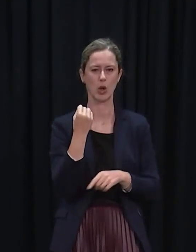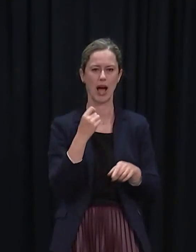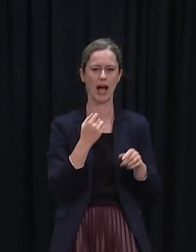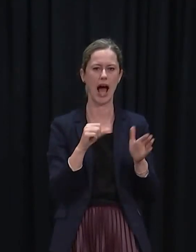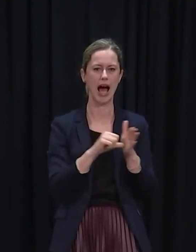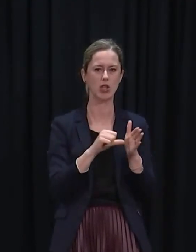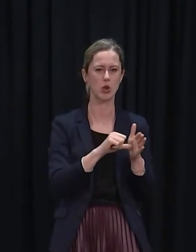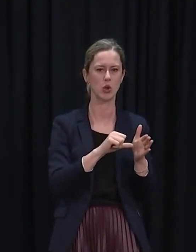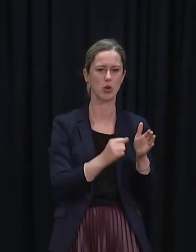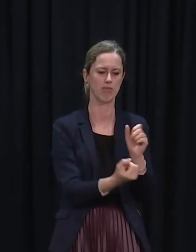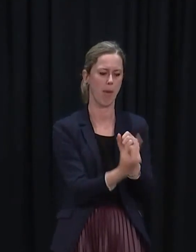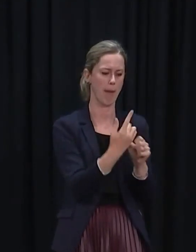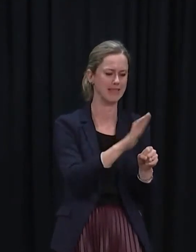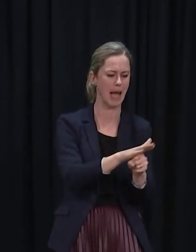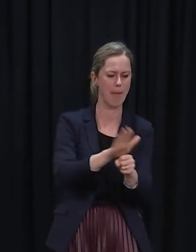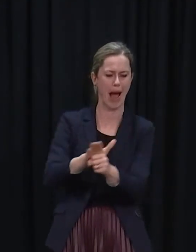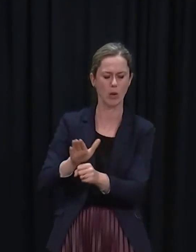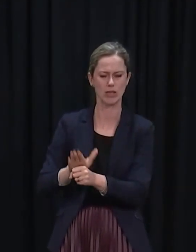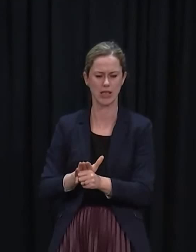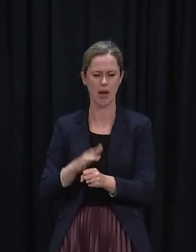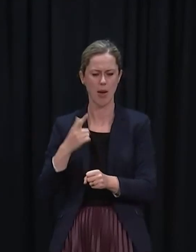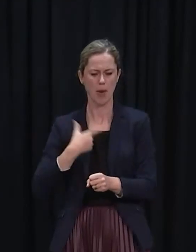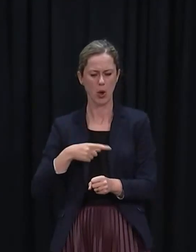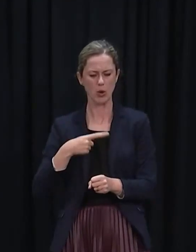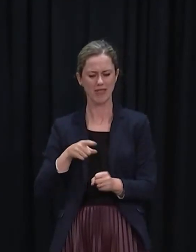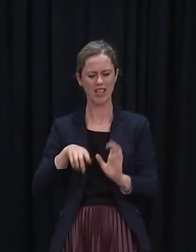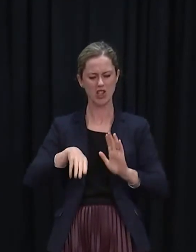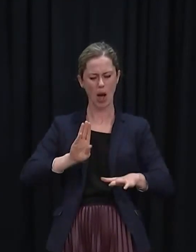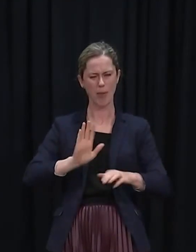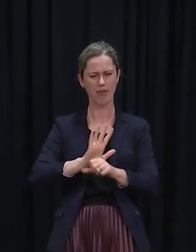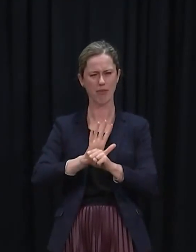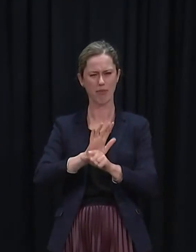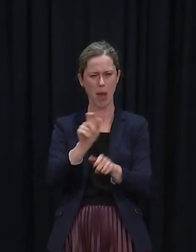there, but the nature of the cases. What are the nature of the cases?